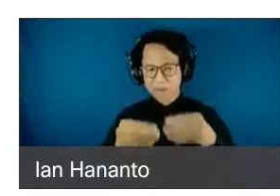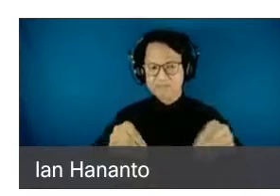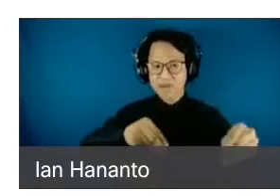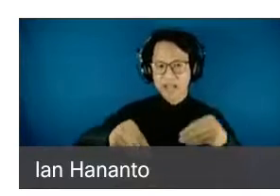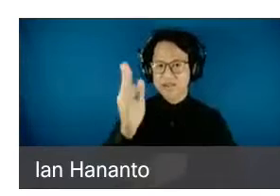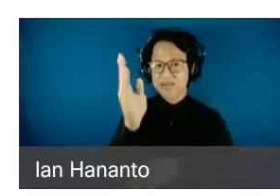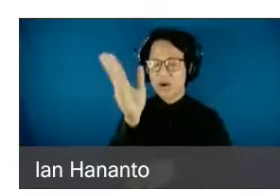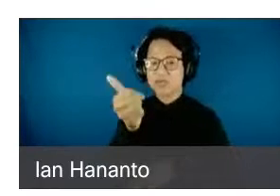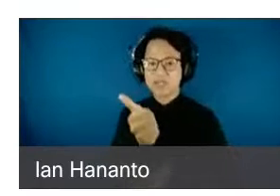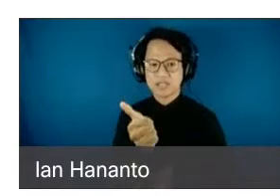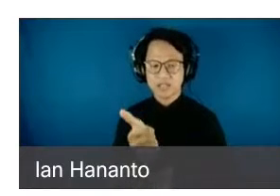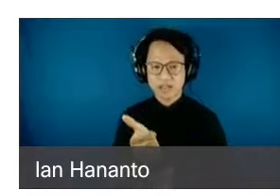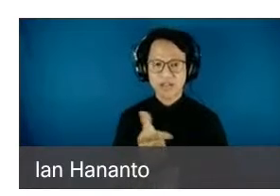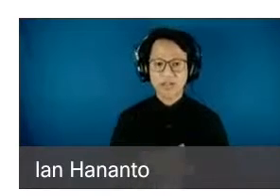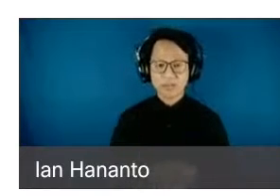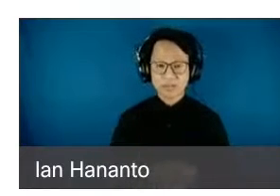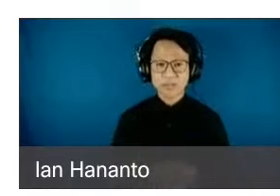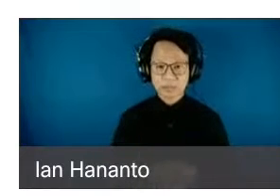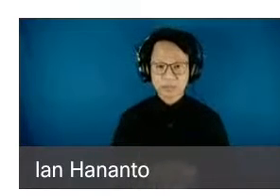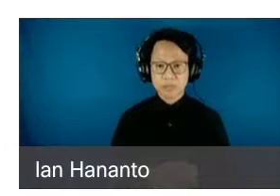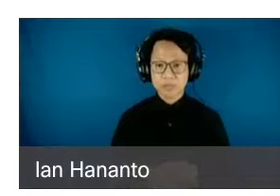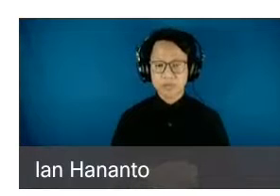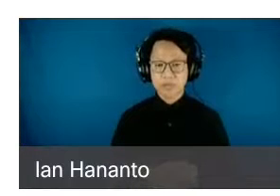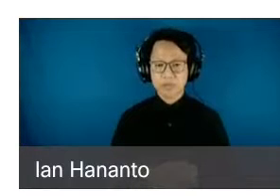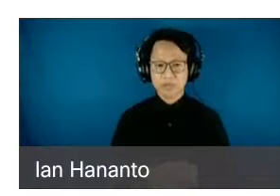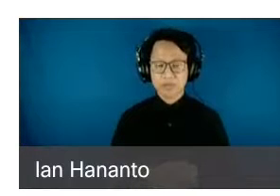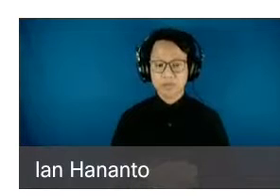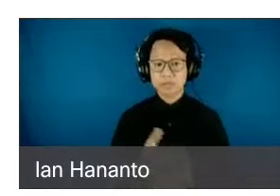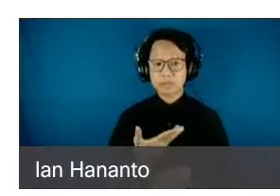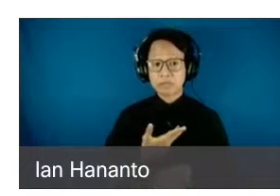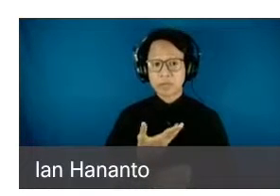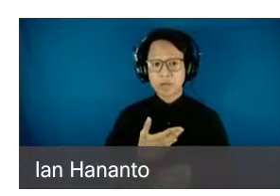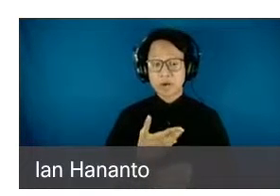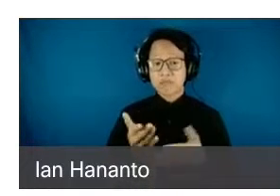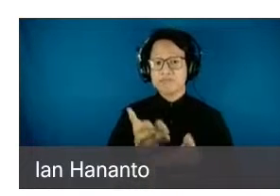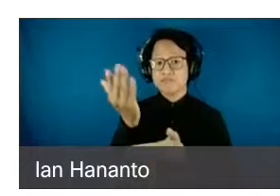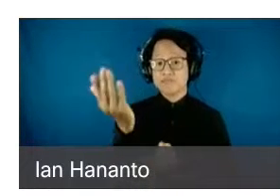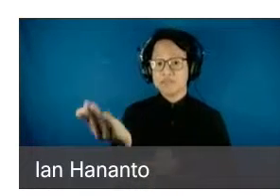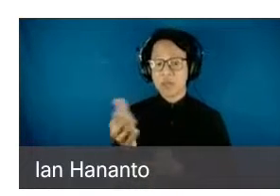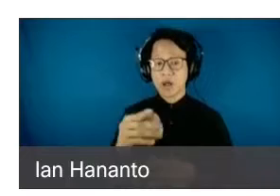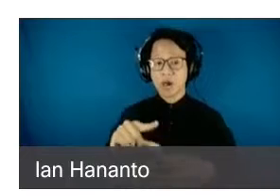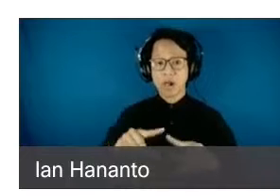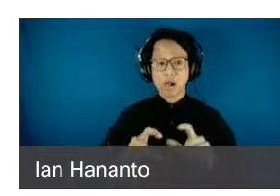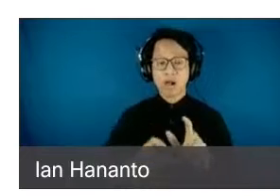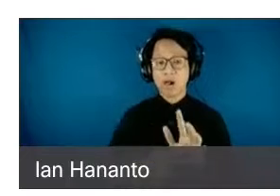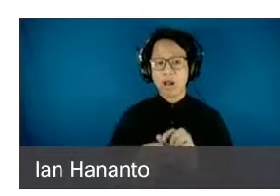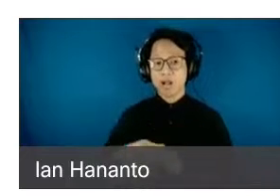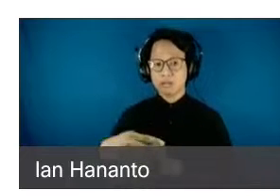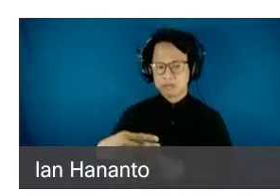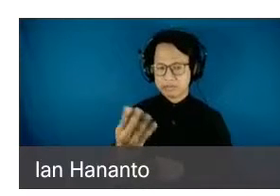through this. And without further ado, I'd like to now turn over to Lindsay Marita, the chief of party for the Mitra Kunci